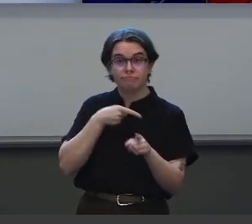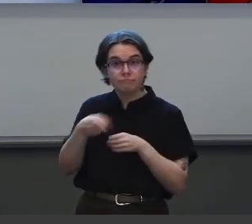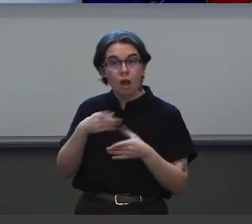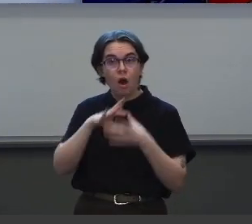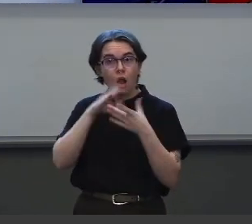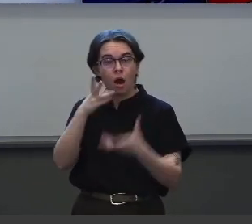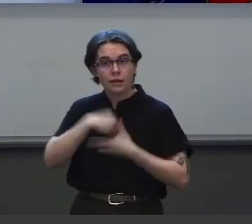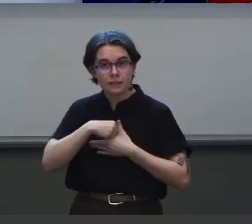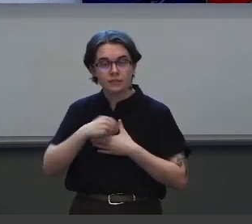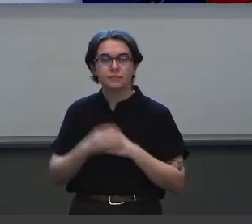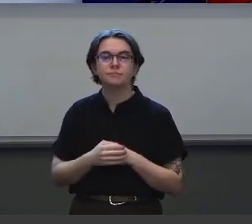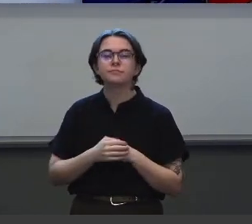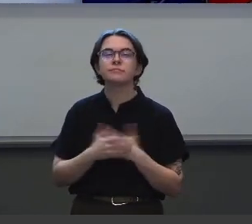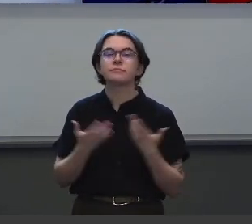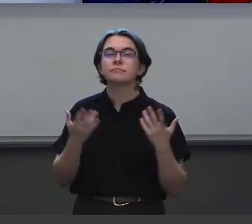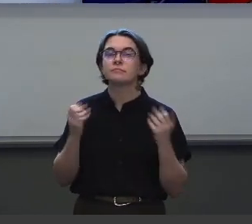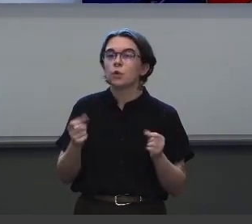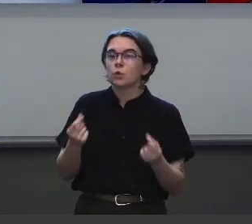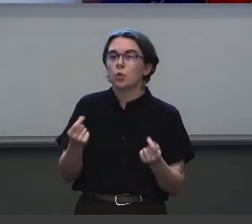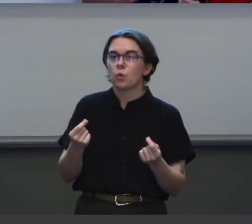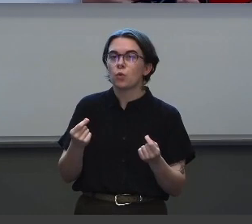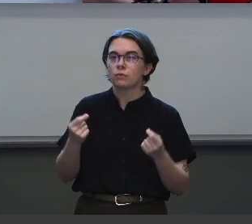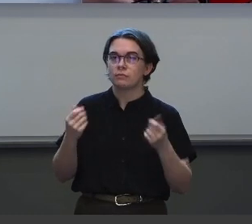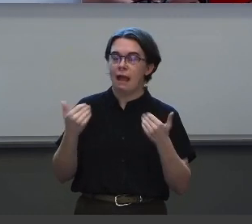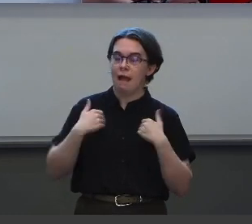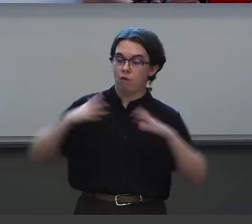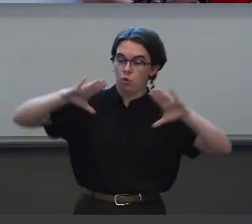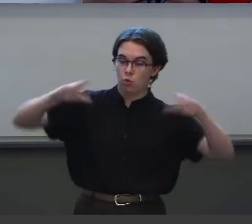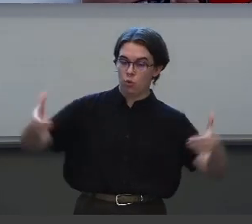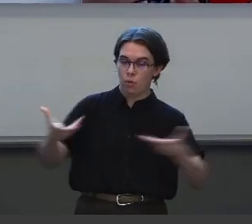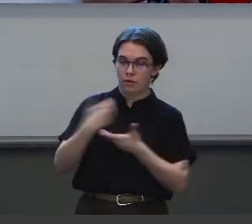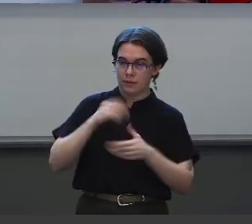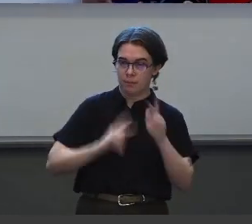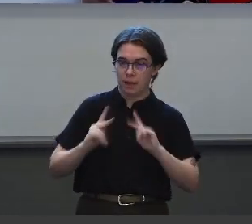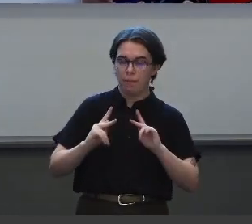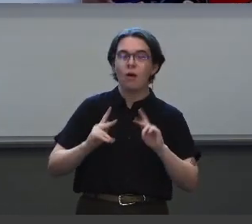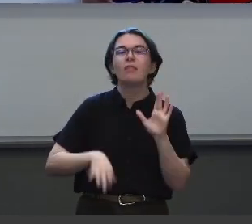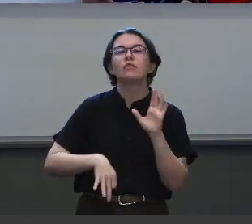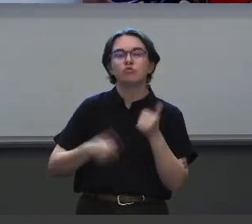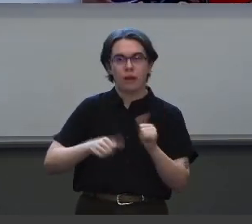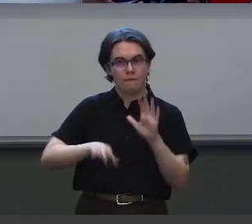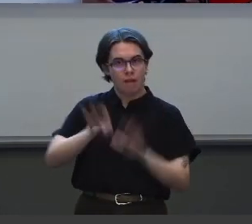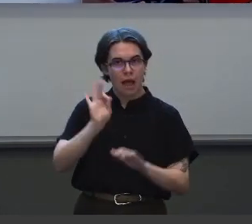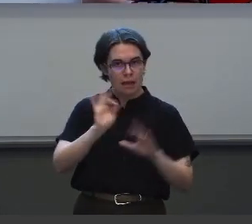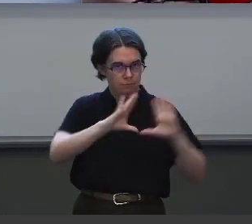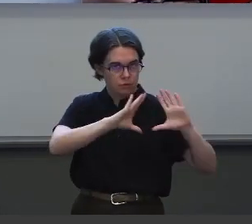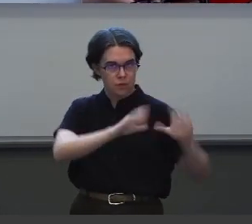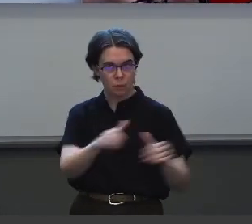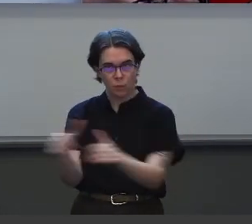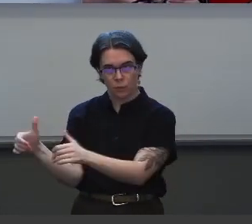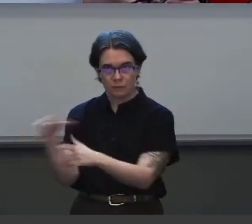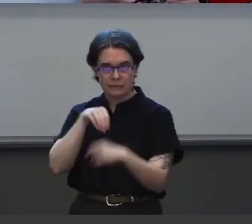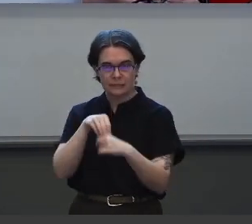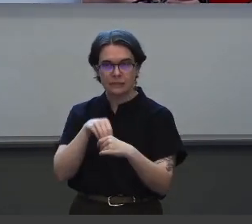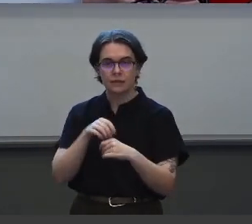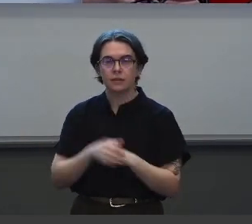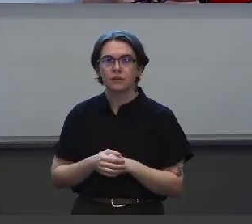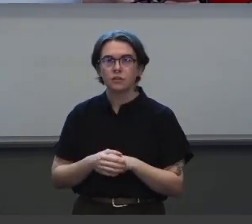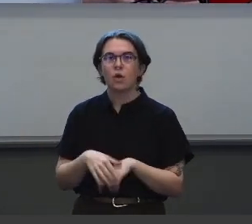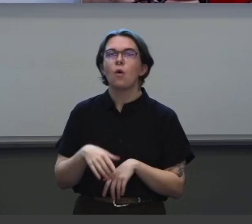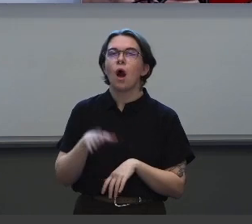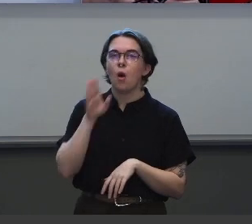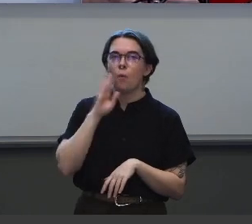autistic people and look for patterns or subgroups within that data. So today I'm going to talk about a cluster analysis that we